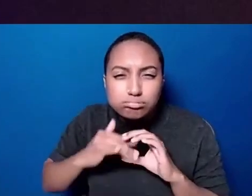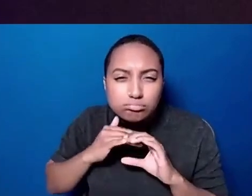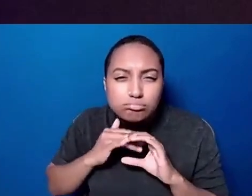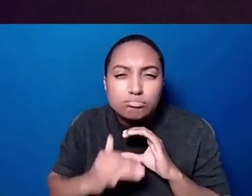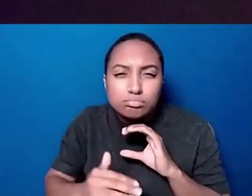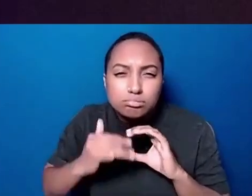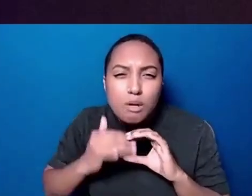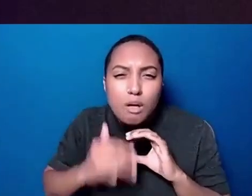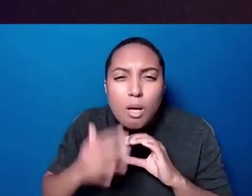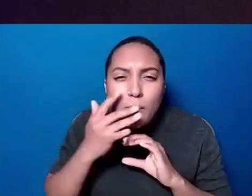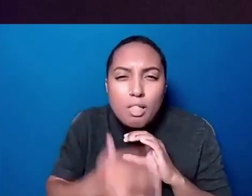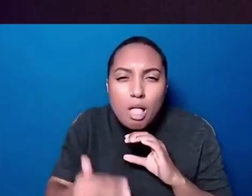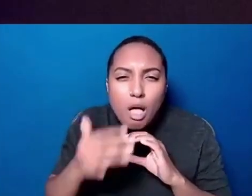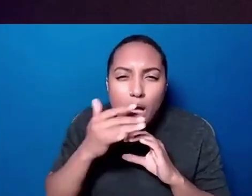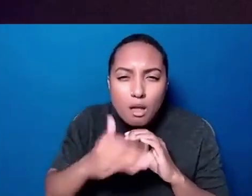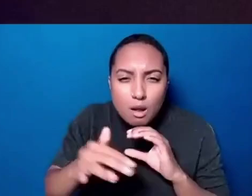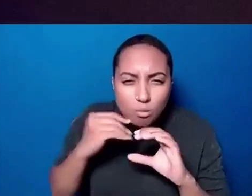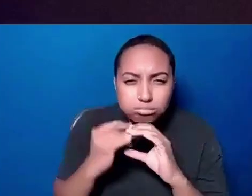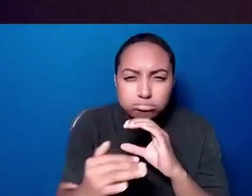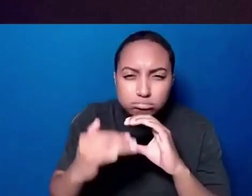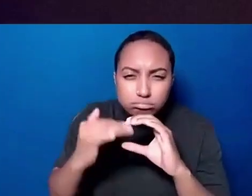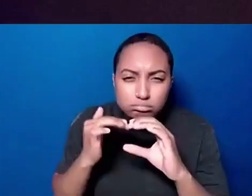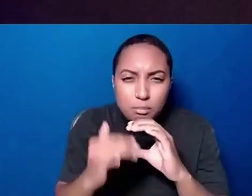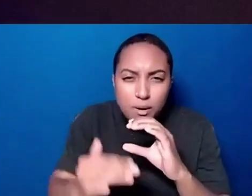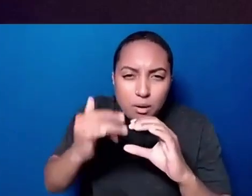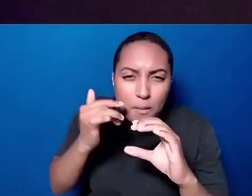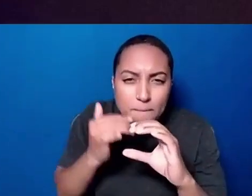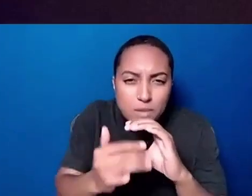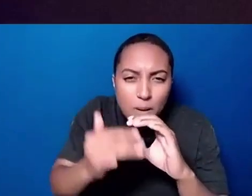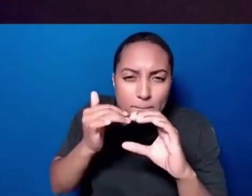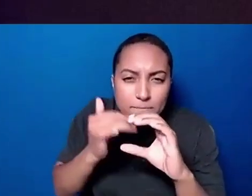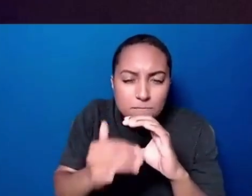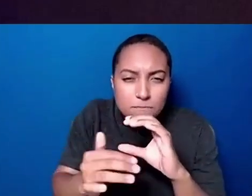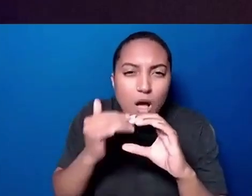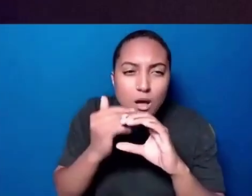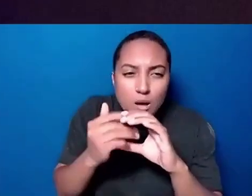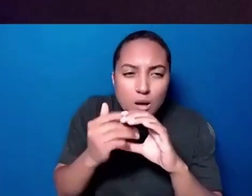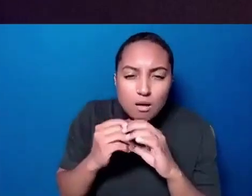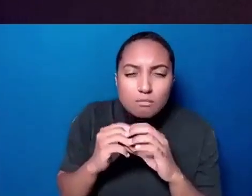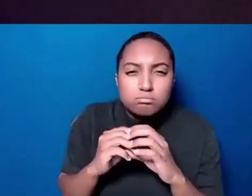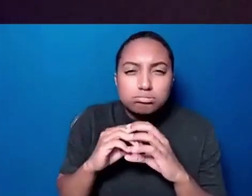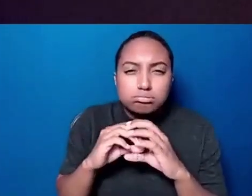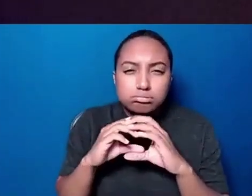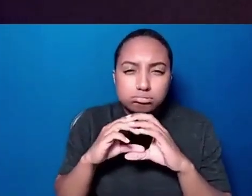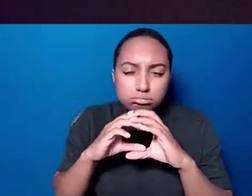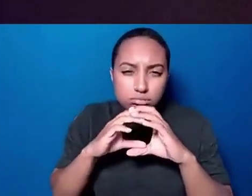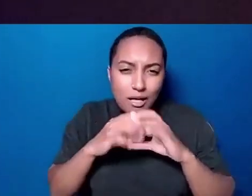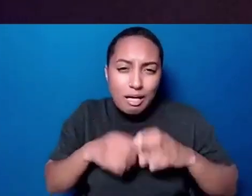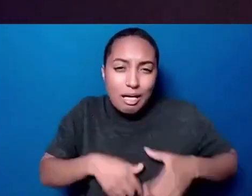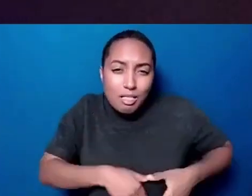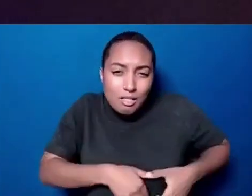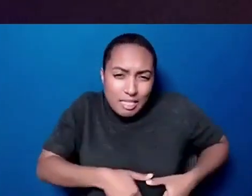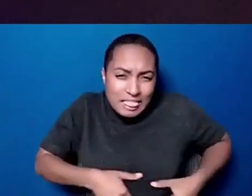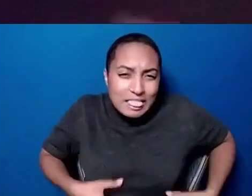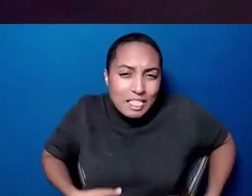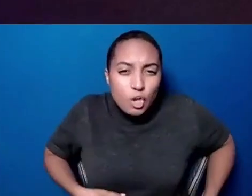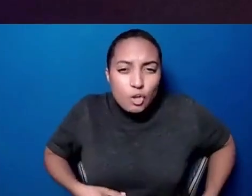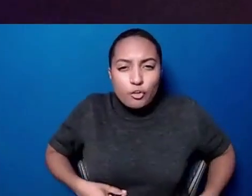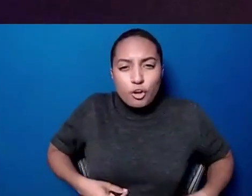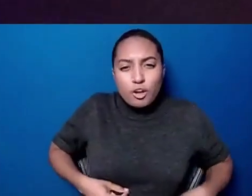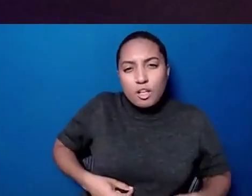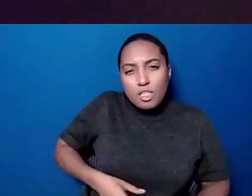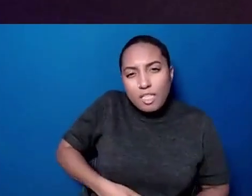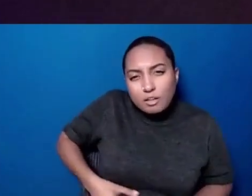and arteries, forming organs, the liver, the lungs, the kidneys, the pancreas, the spleen,